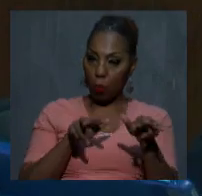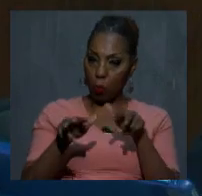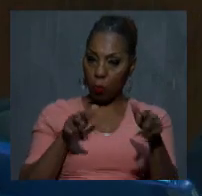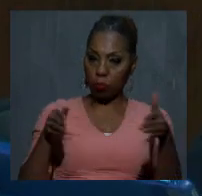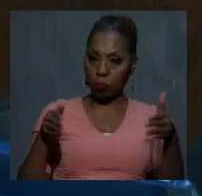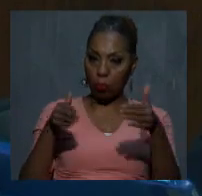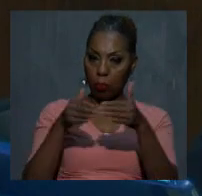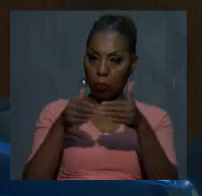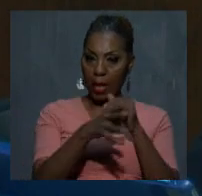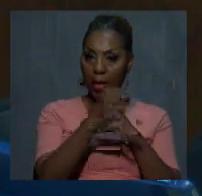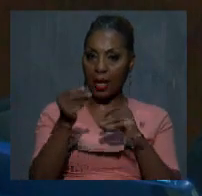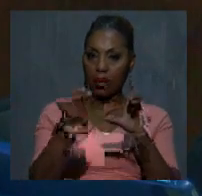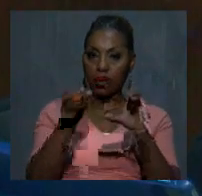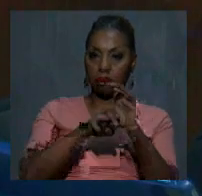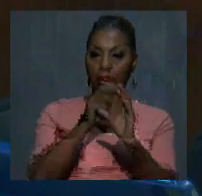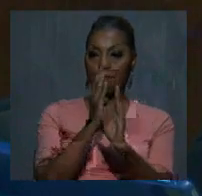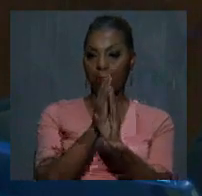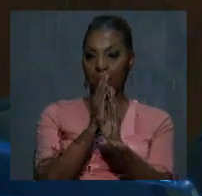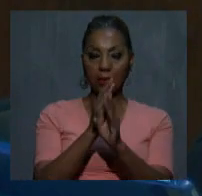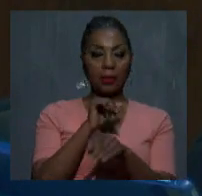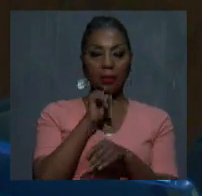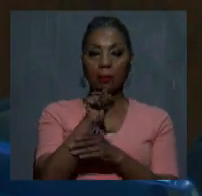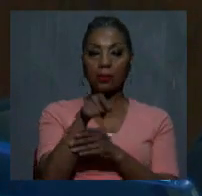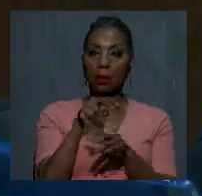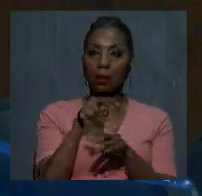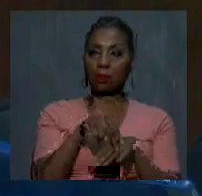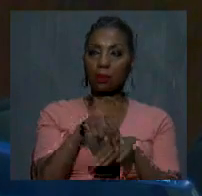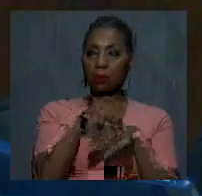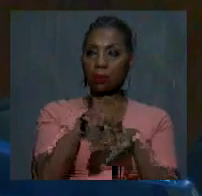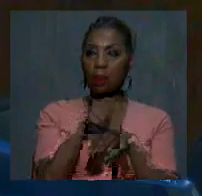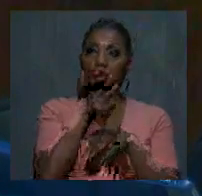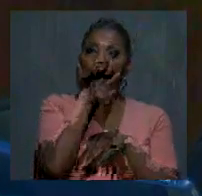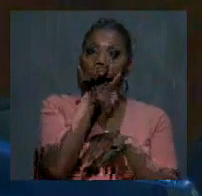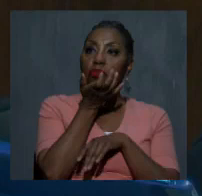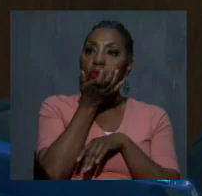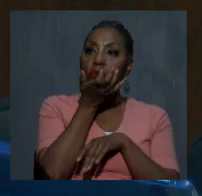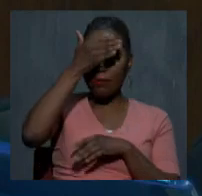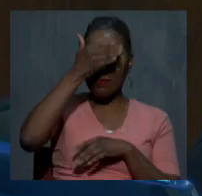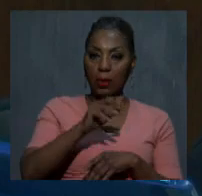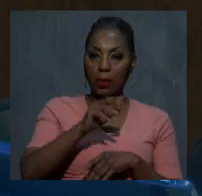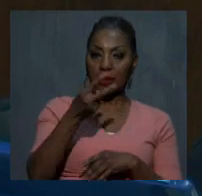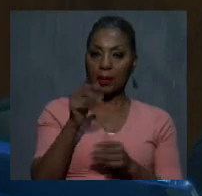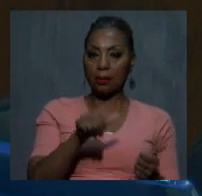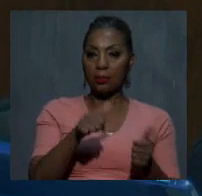and those buses in front of